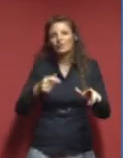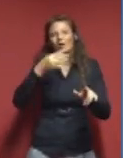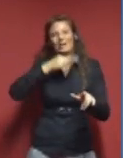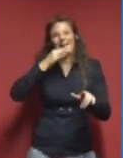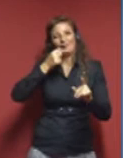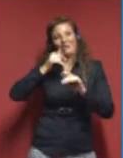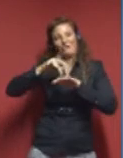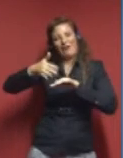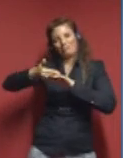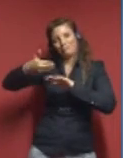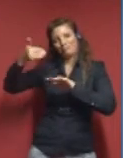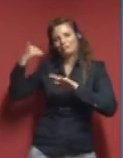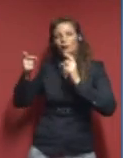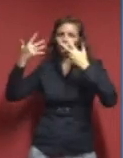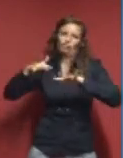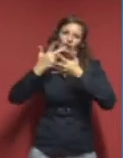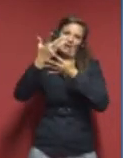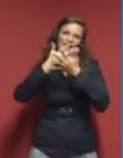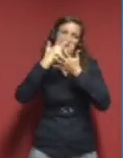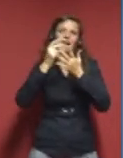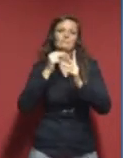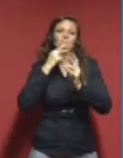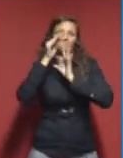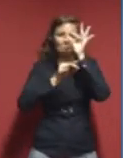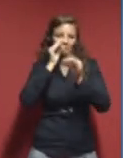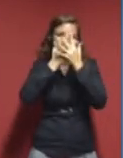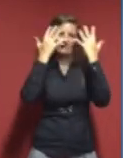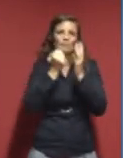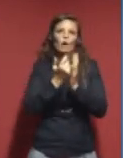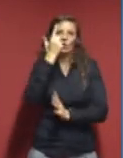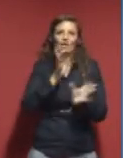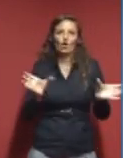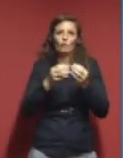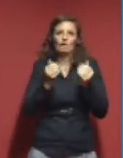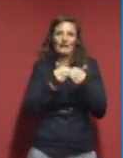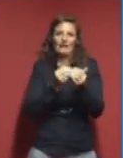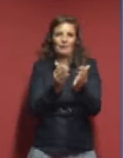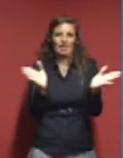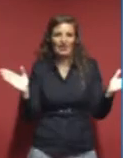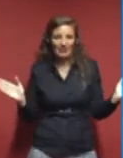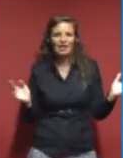how important it is that you have this open community who can share ideas.